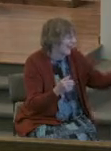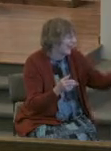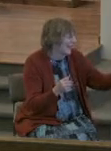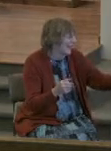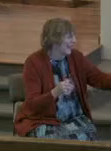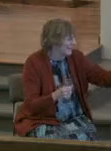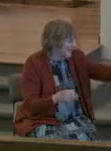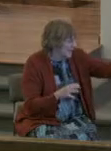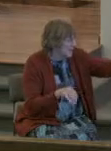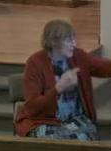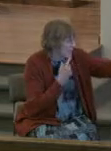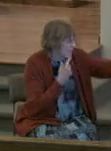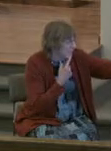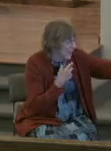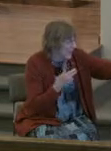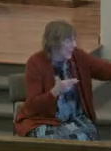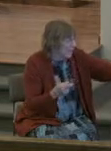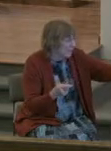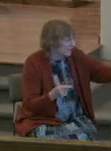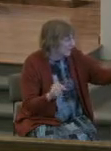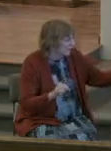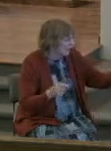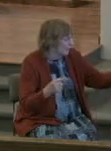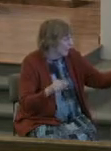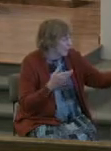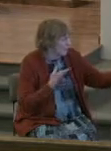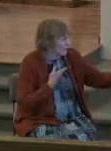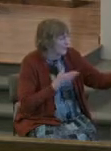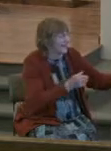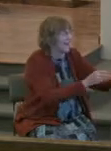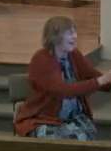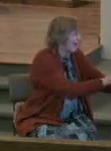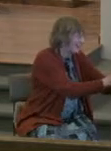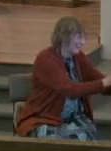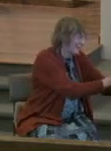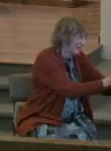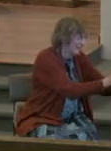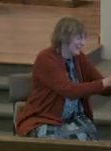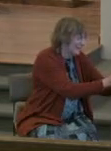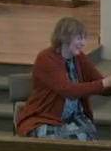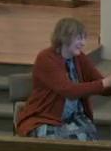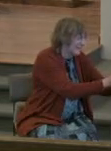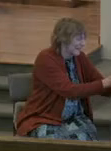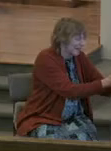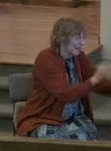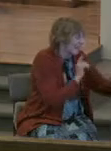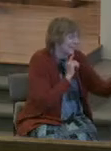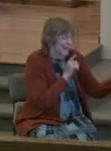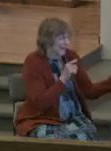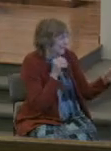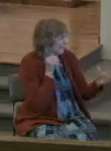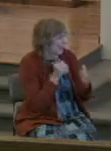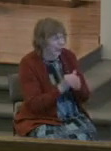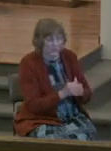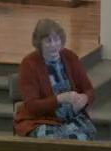Some people will say a puppy's training for a baby. Not even close. Not even